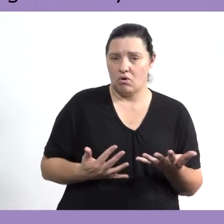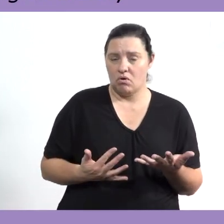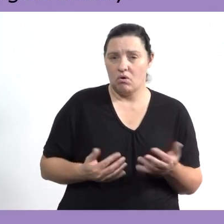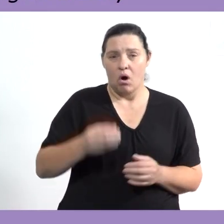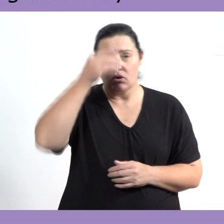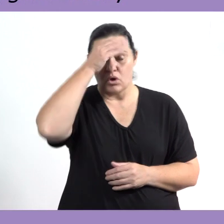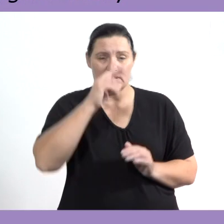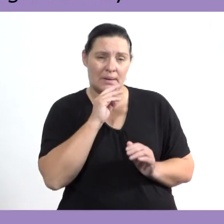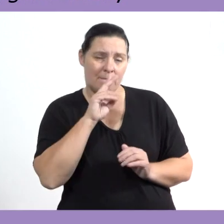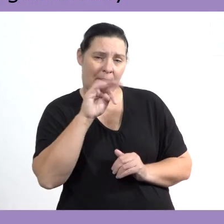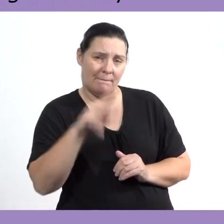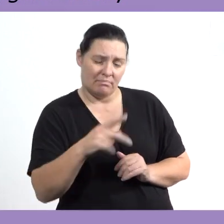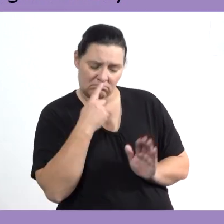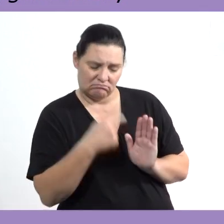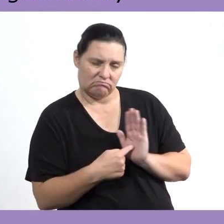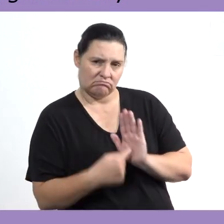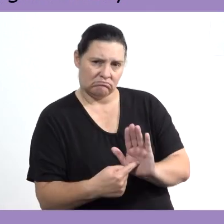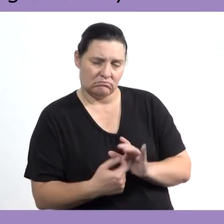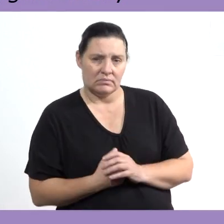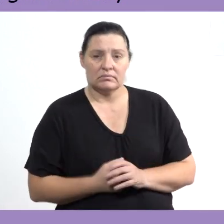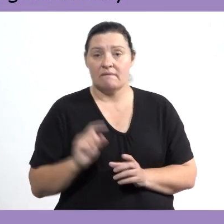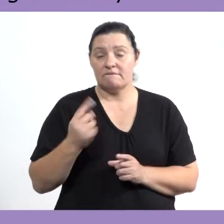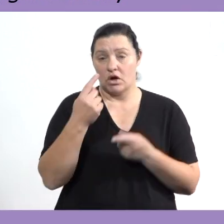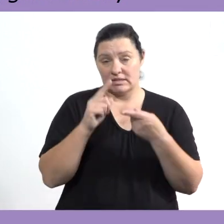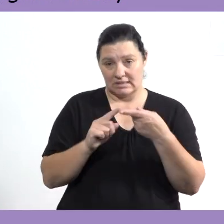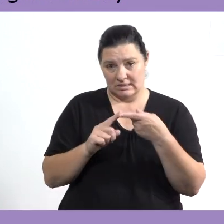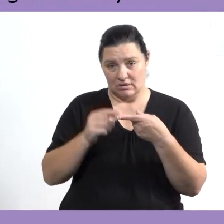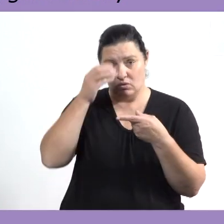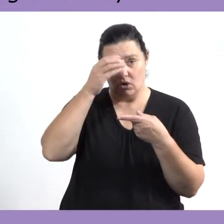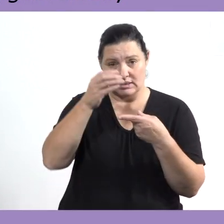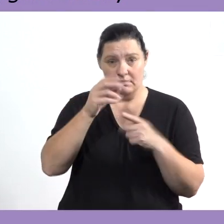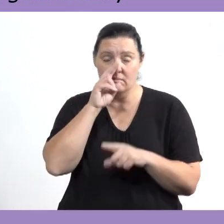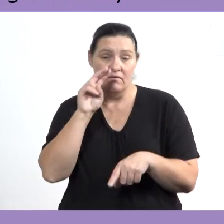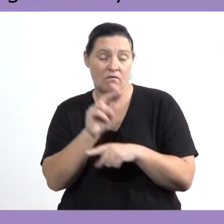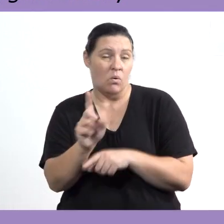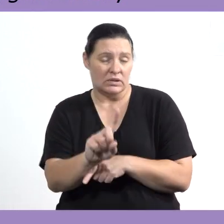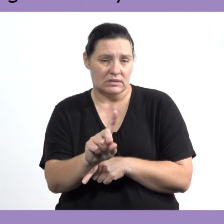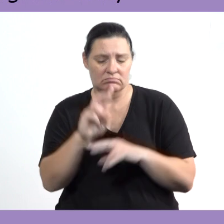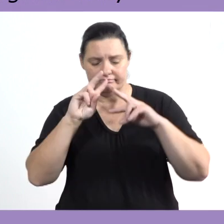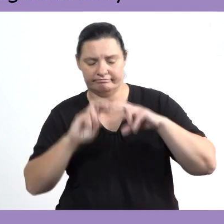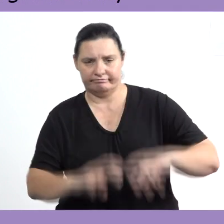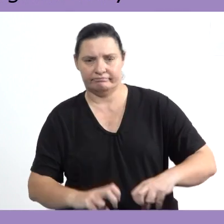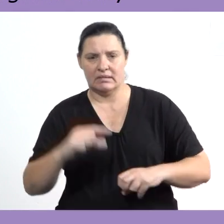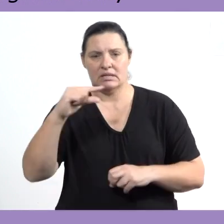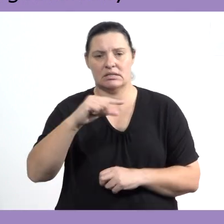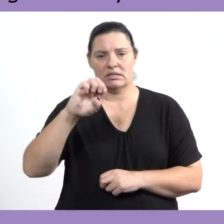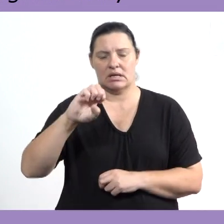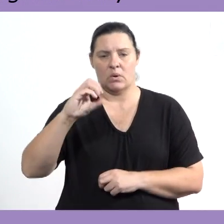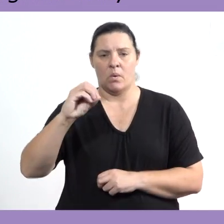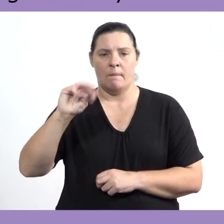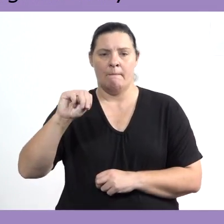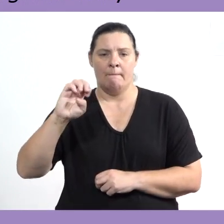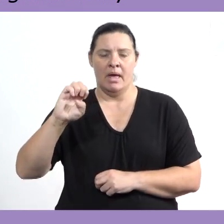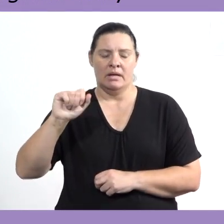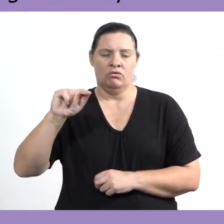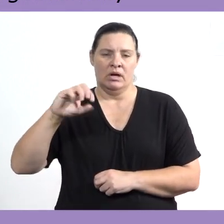So let's look at the concept map for this lesson. The first concept that we are going to be looking at is investigation of geometric